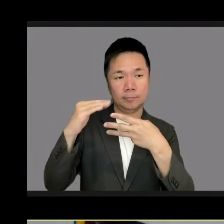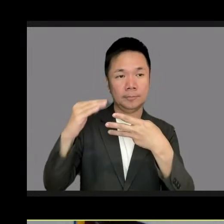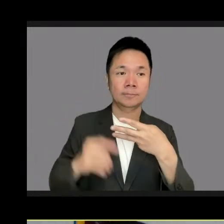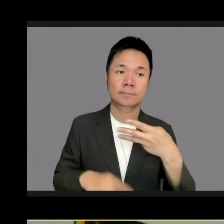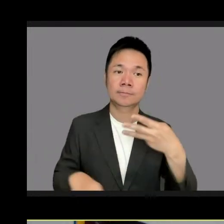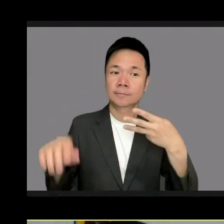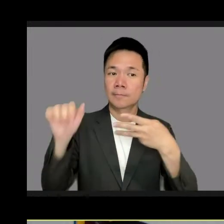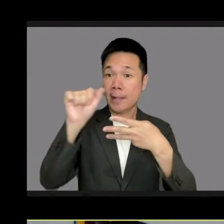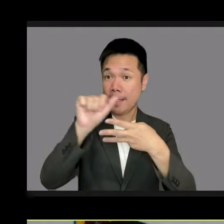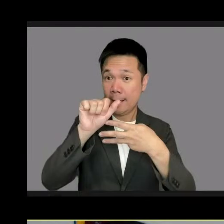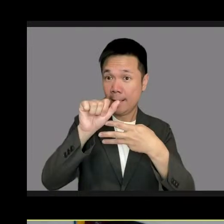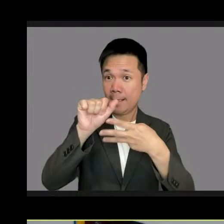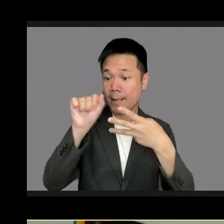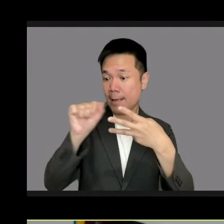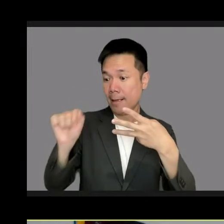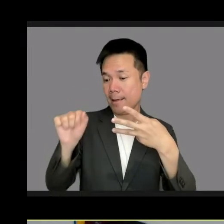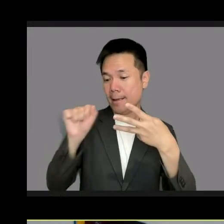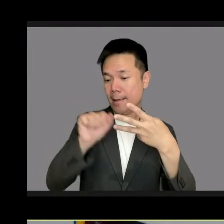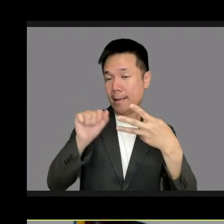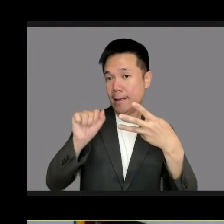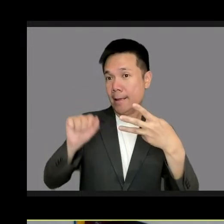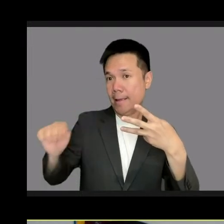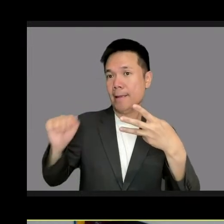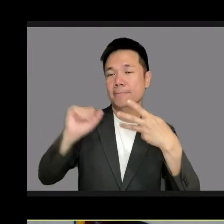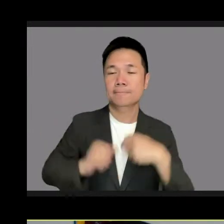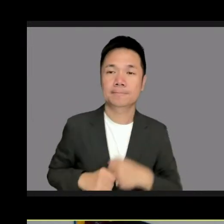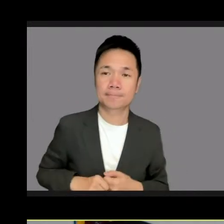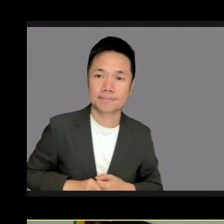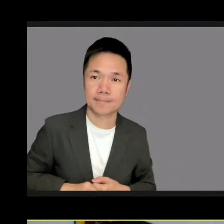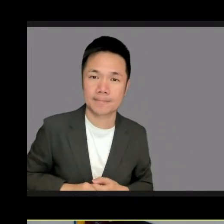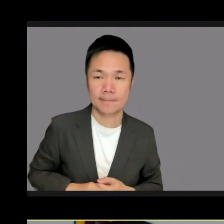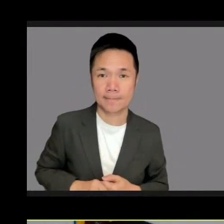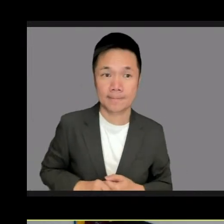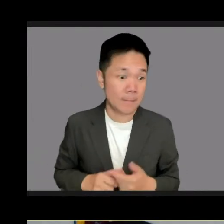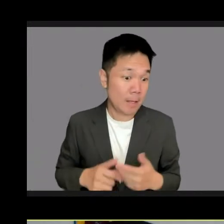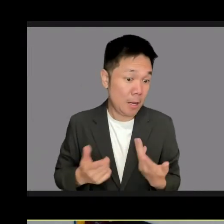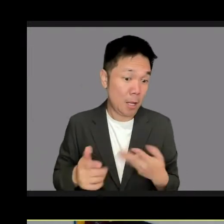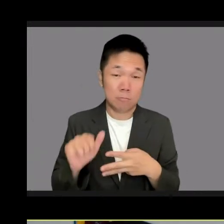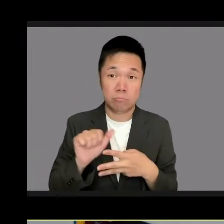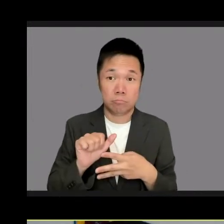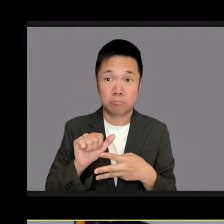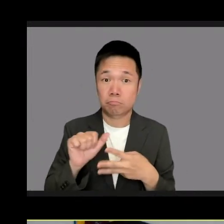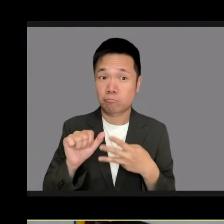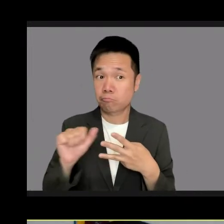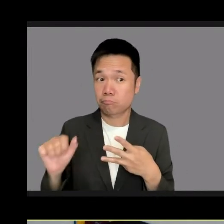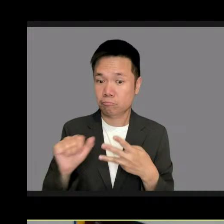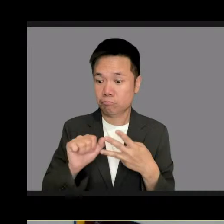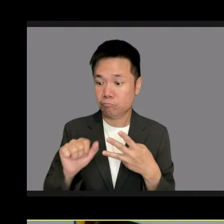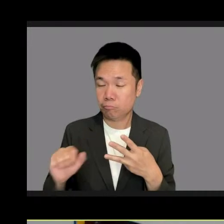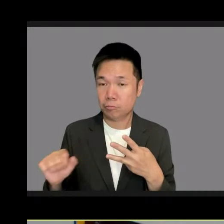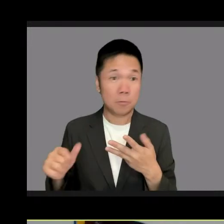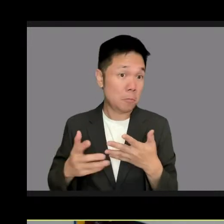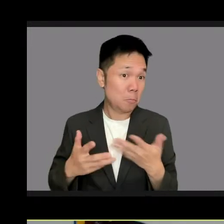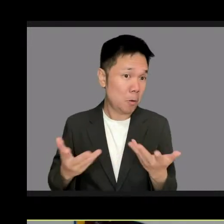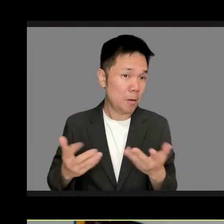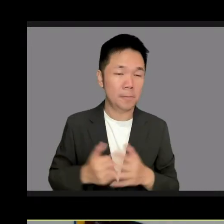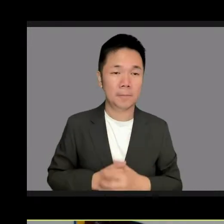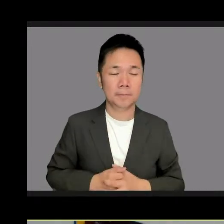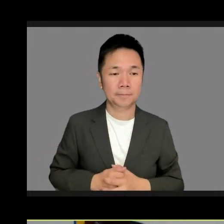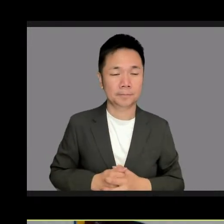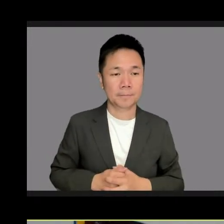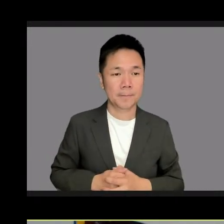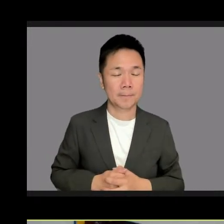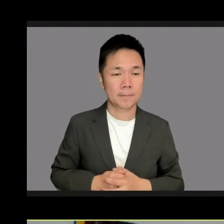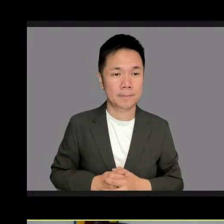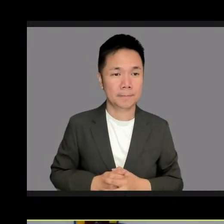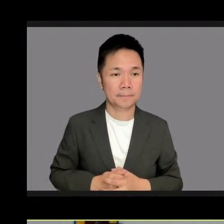level double A, and level triple A. So how does these levels have, means what is